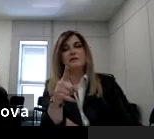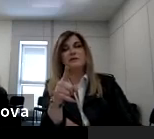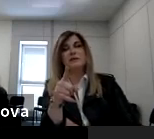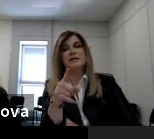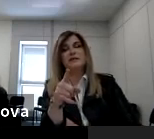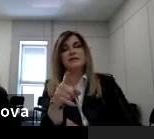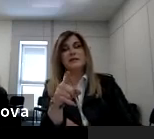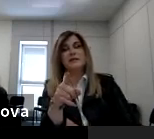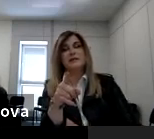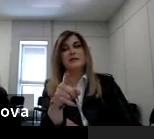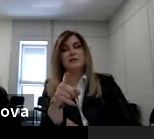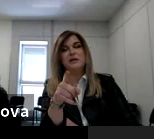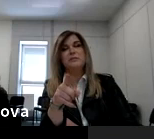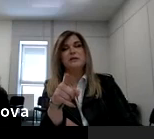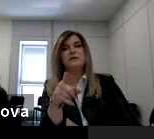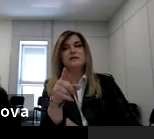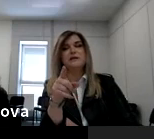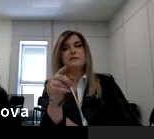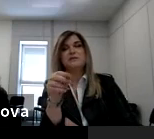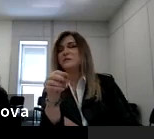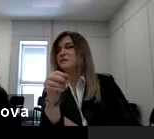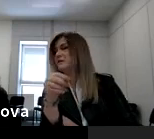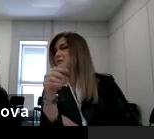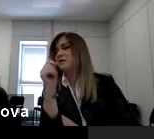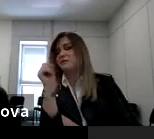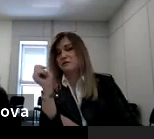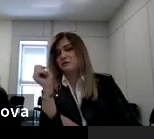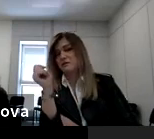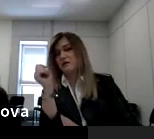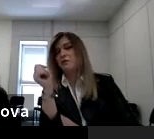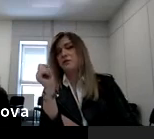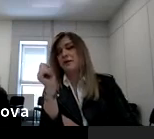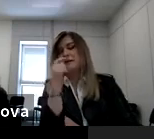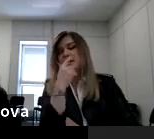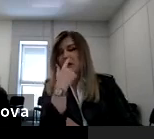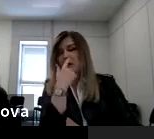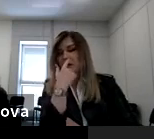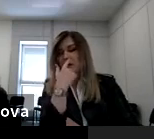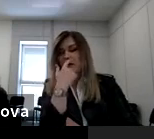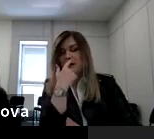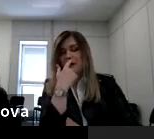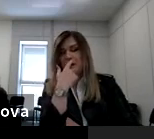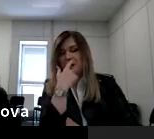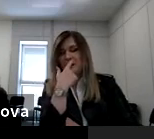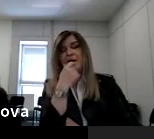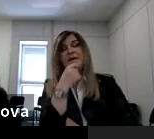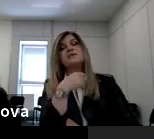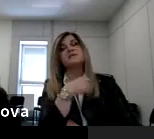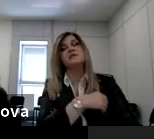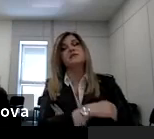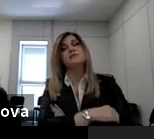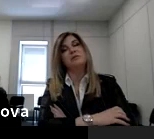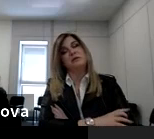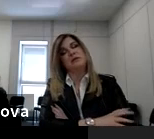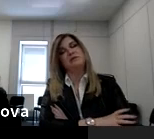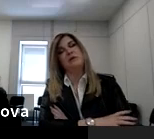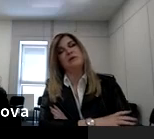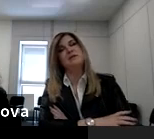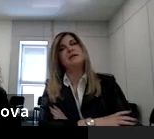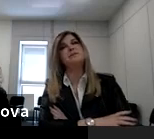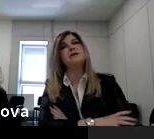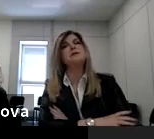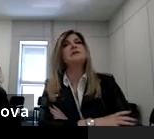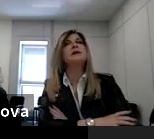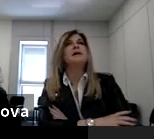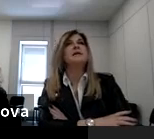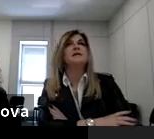webinar about lighting design in our company, and I was speaking about how Uliana hires the new people into our